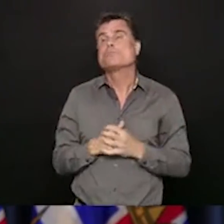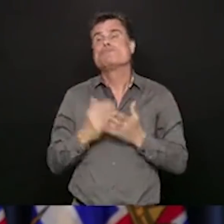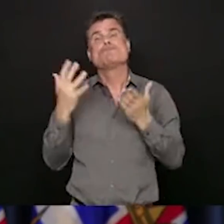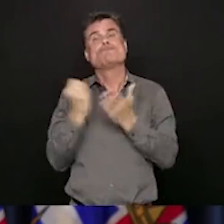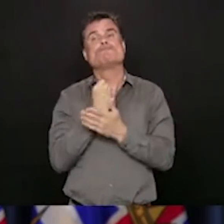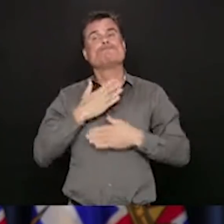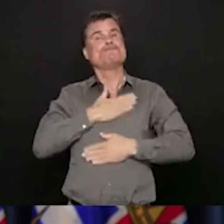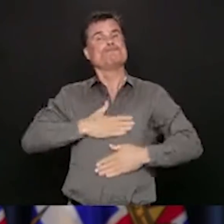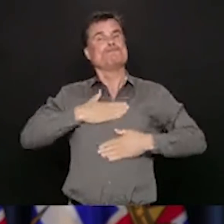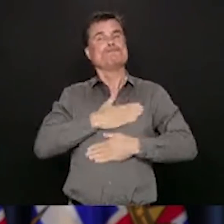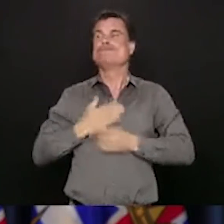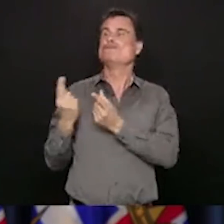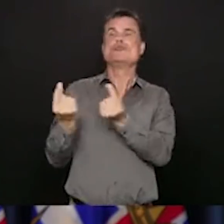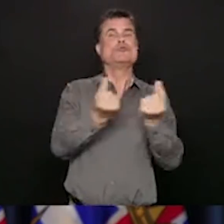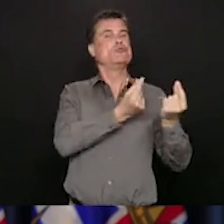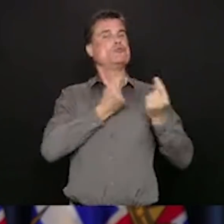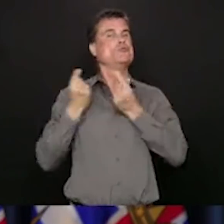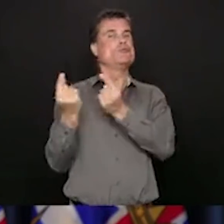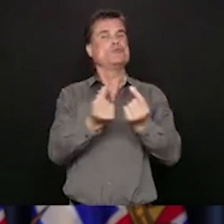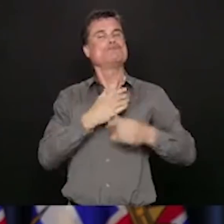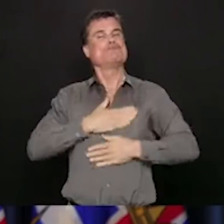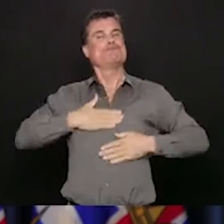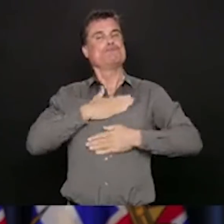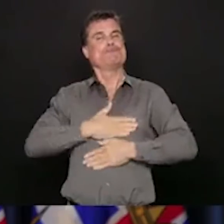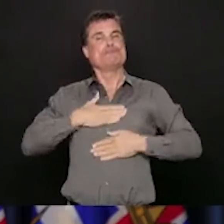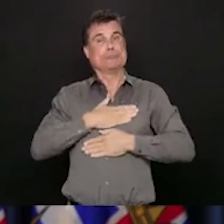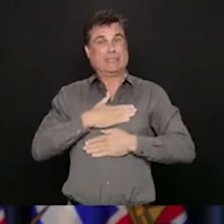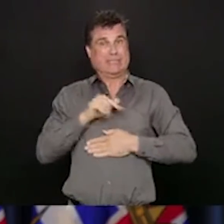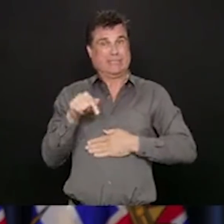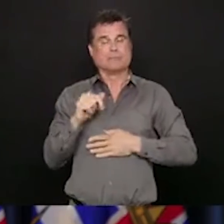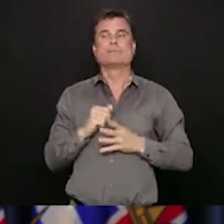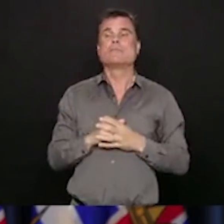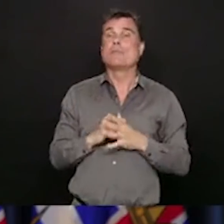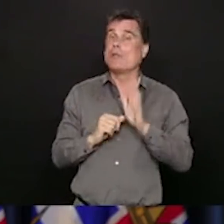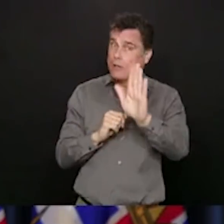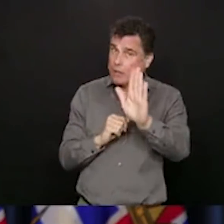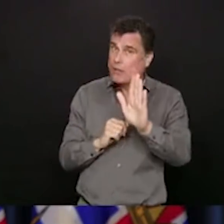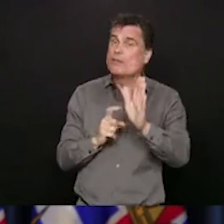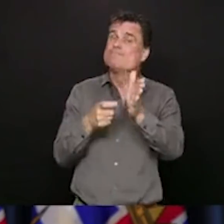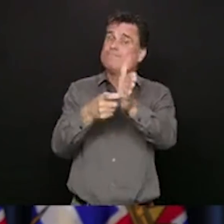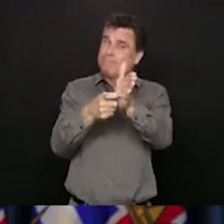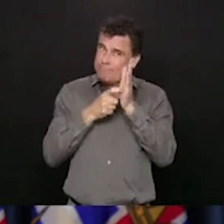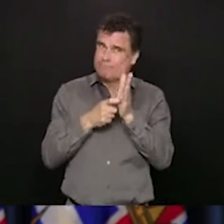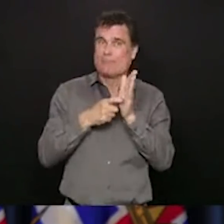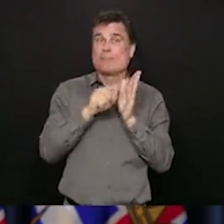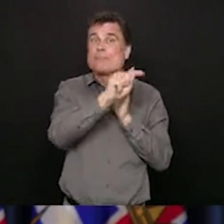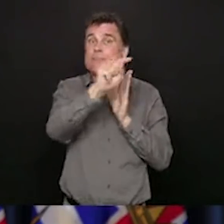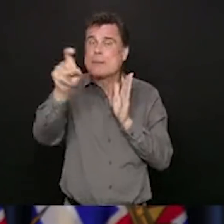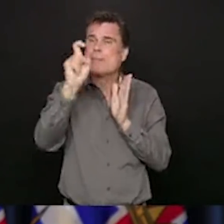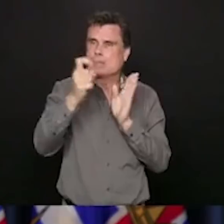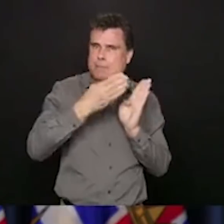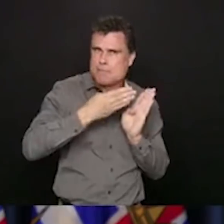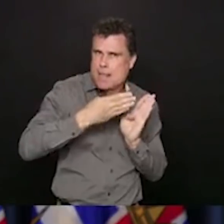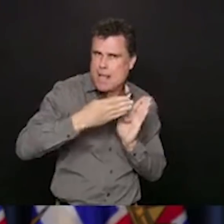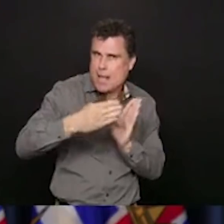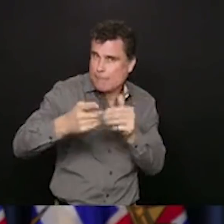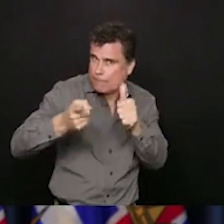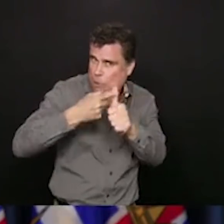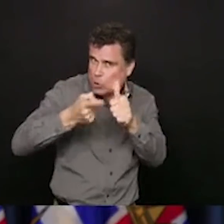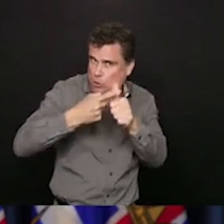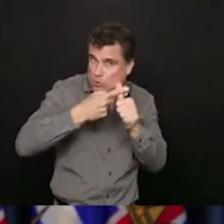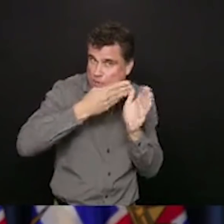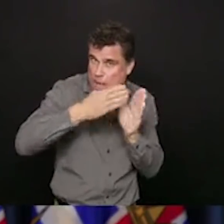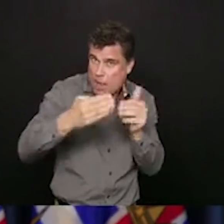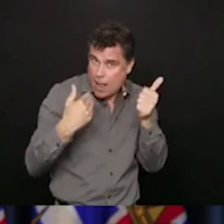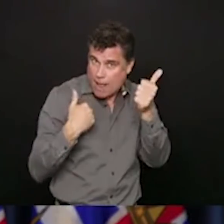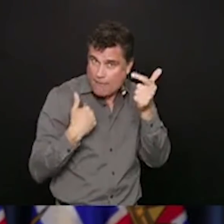for that to happen, we need to have a plan, and we need to have full buy-in from all British Columbians. So rather than